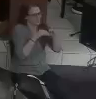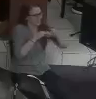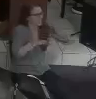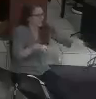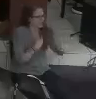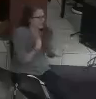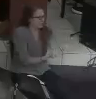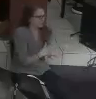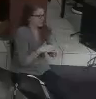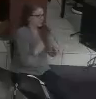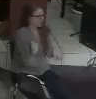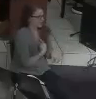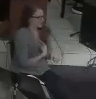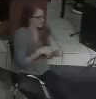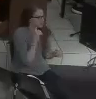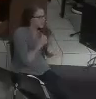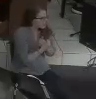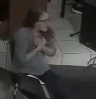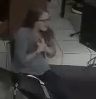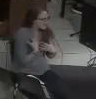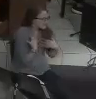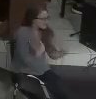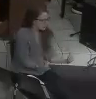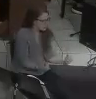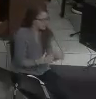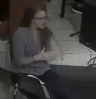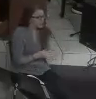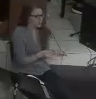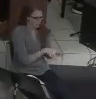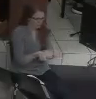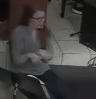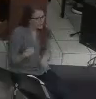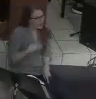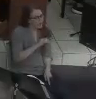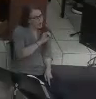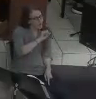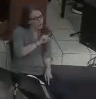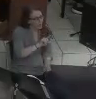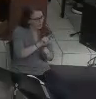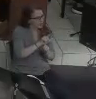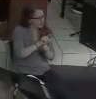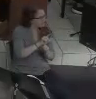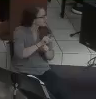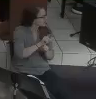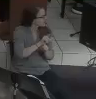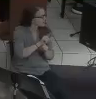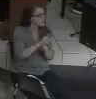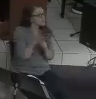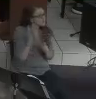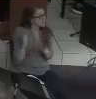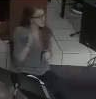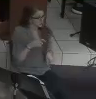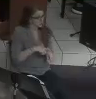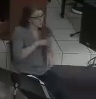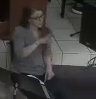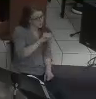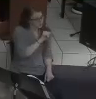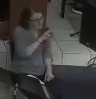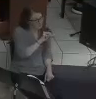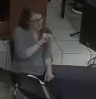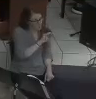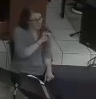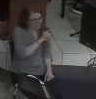and courage. We also offer for you here today this oil and laying on of hands. In ancient times, the balm in Gilead,